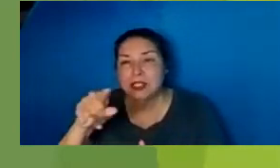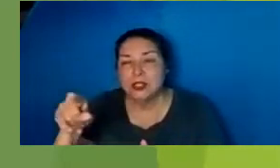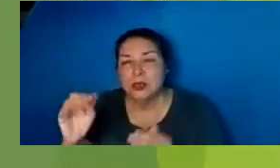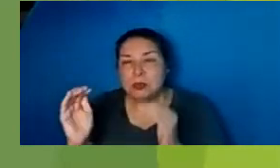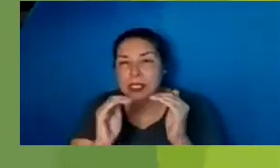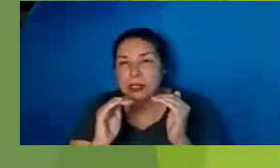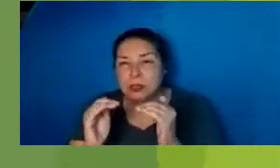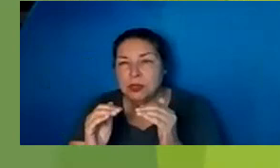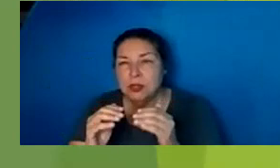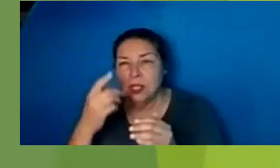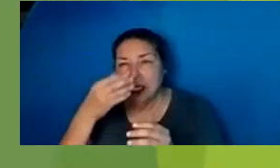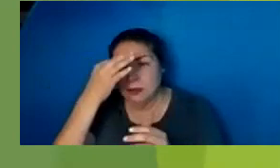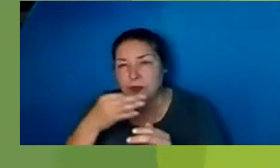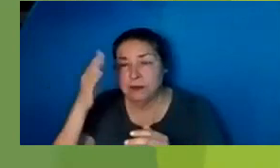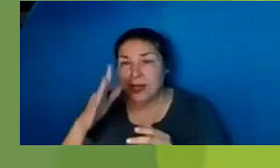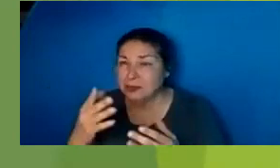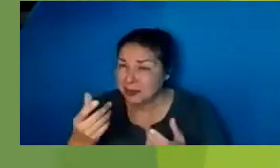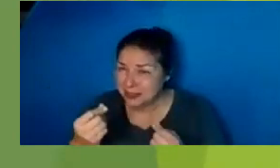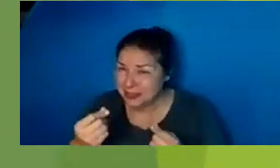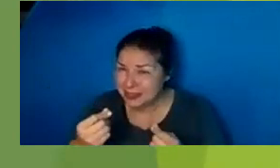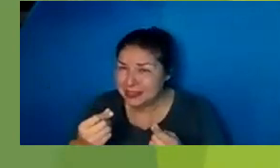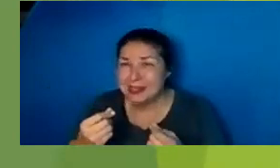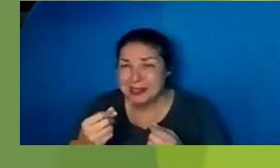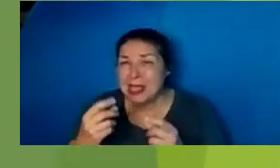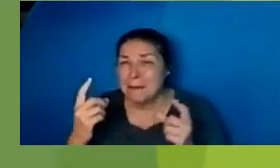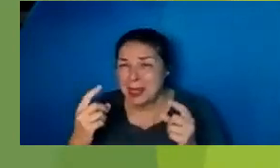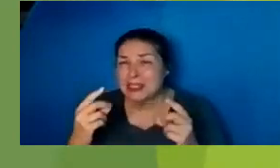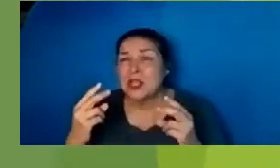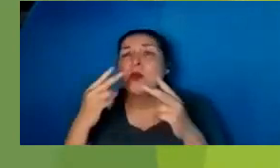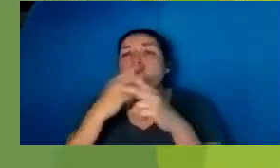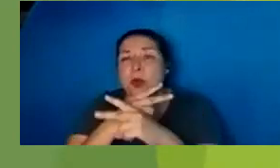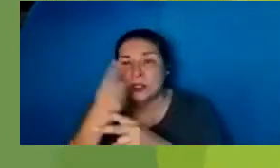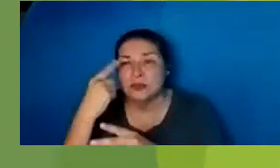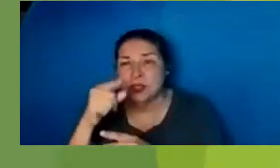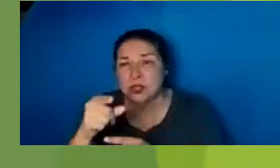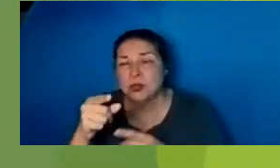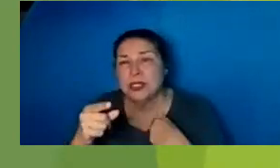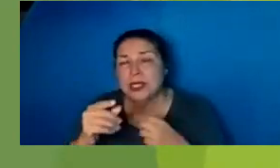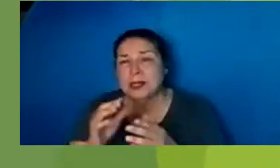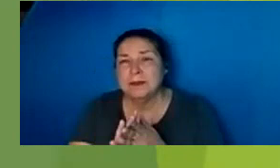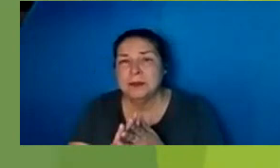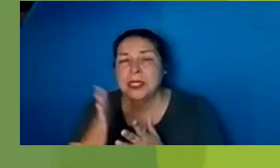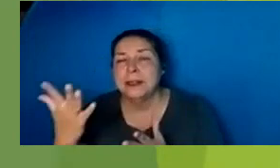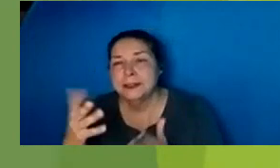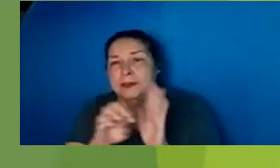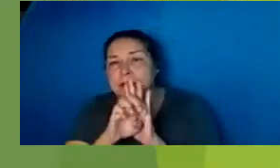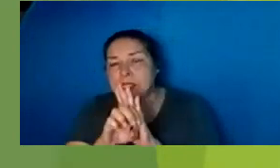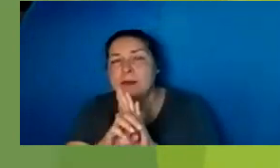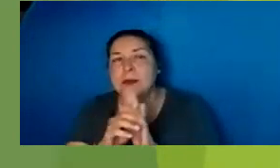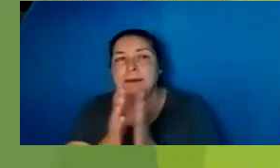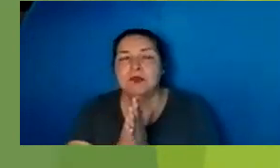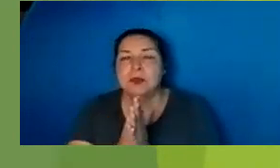matters worse for you with God. Here's a simple example I'll borrow from a Lutheran